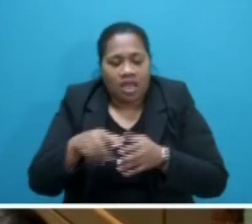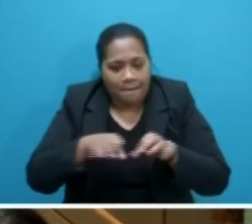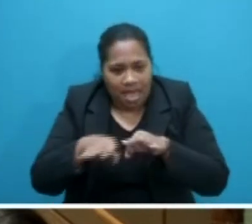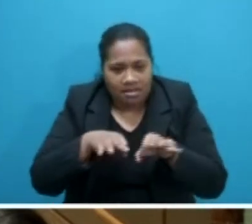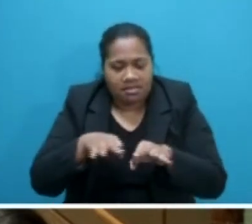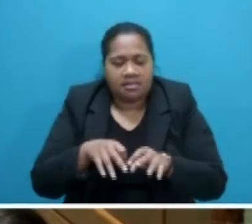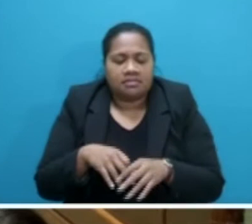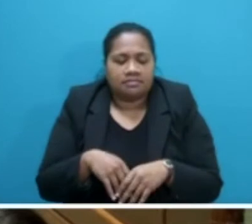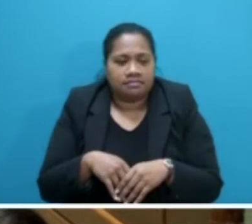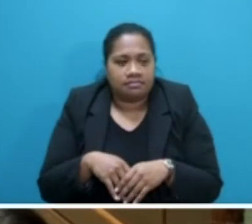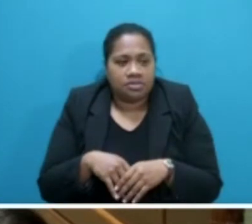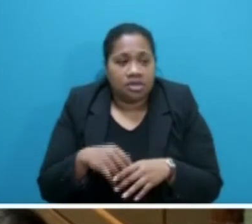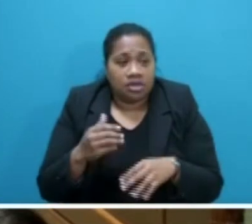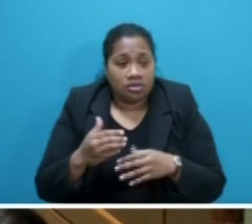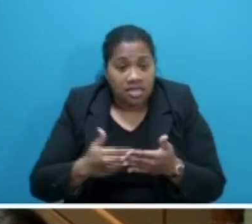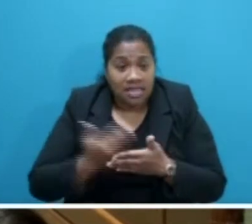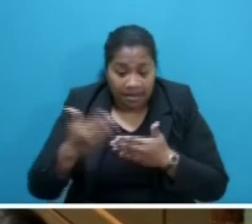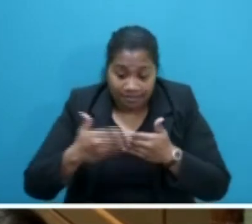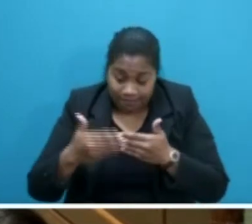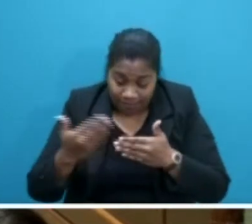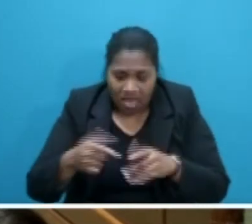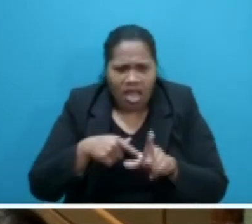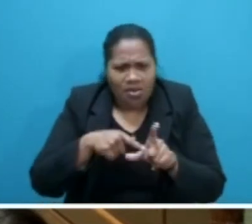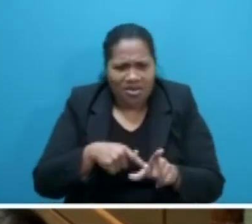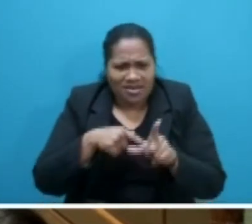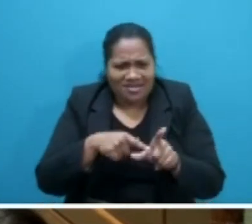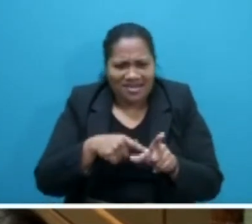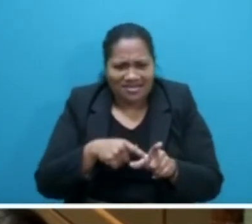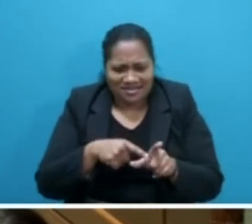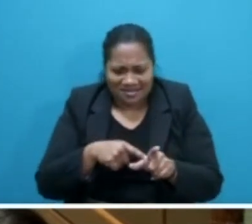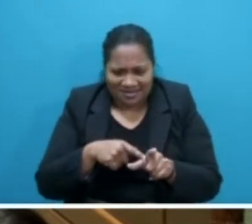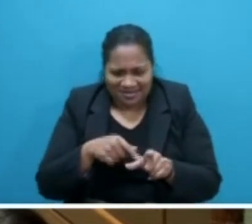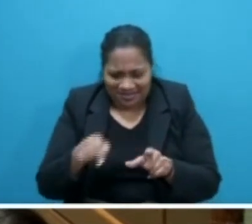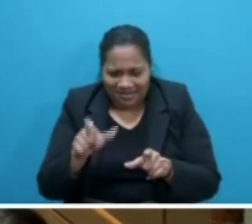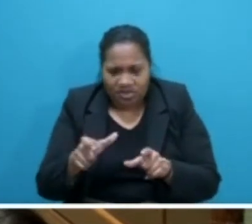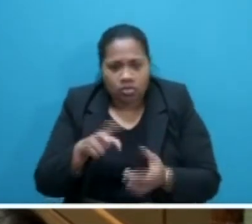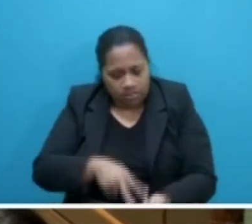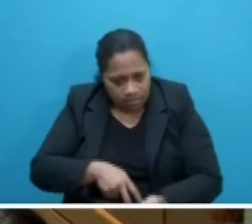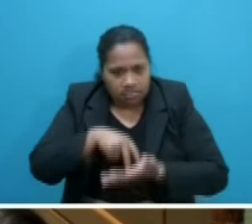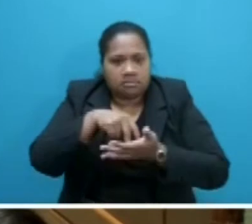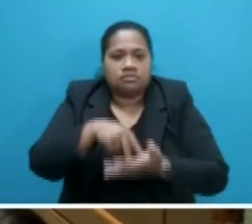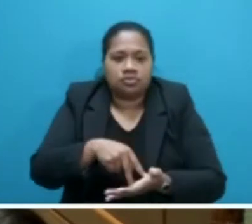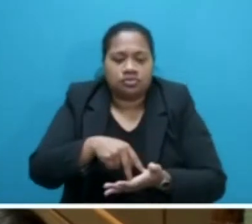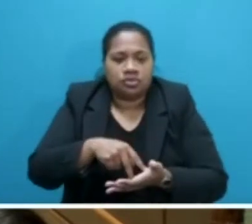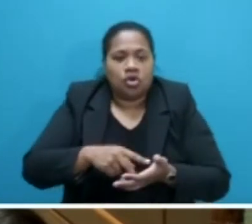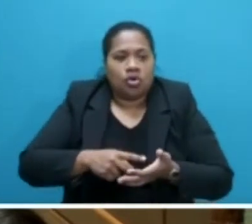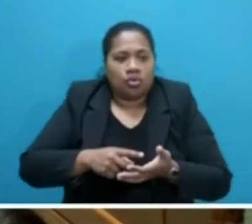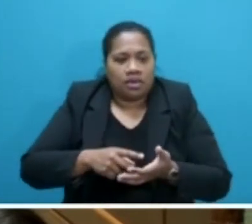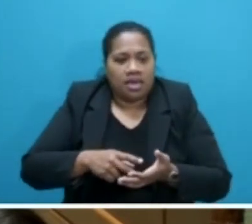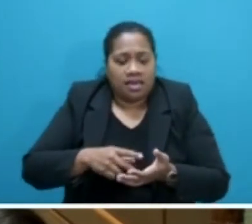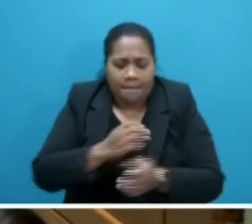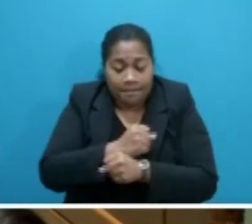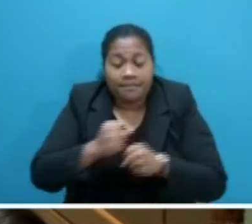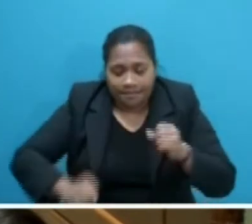prior, our youngest climate warriors took Manhattan by storm with impassioned demands and powerful testimonies